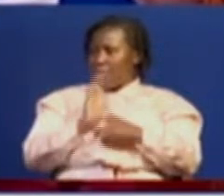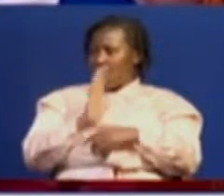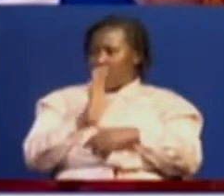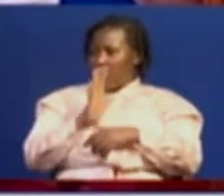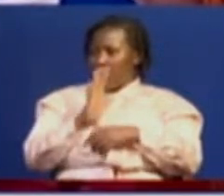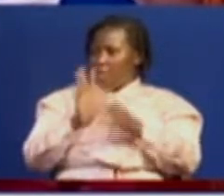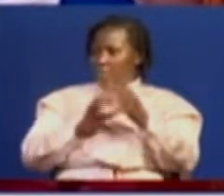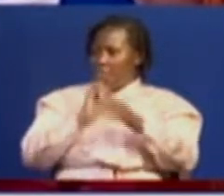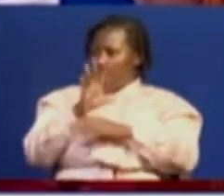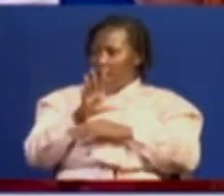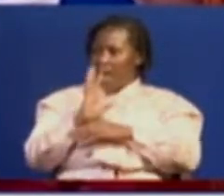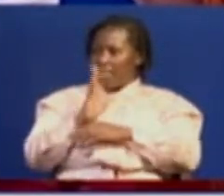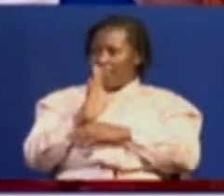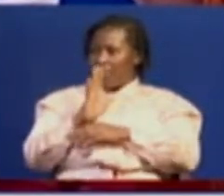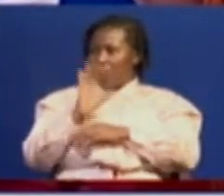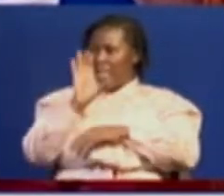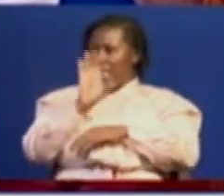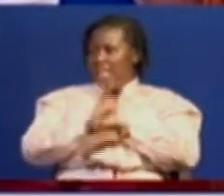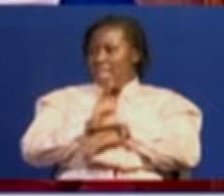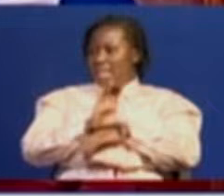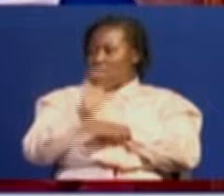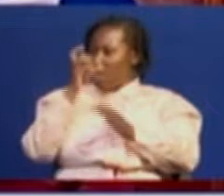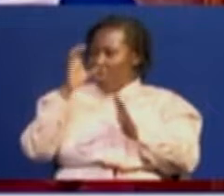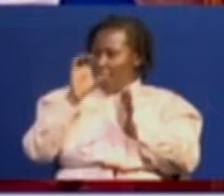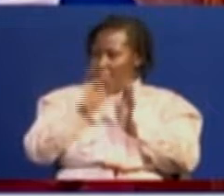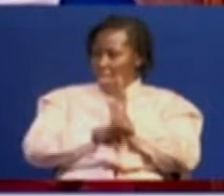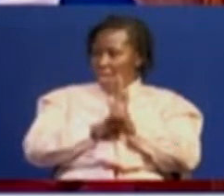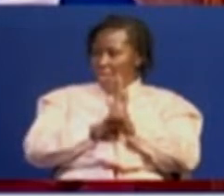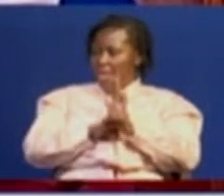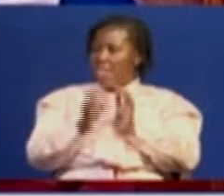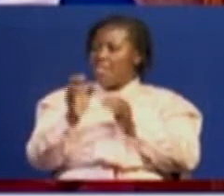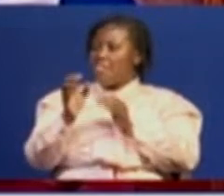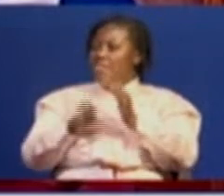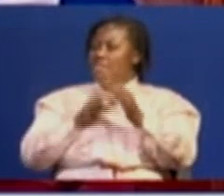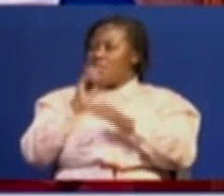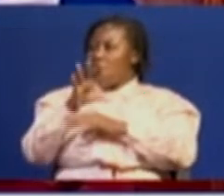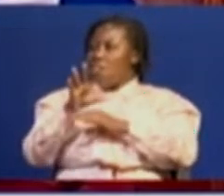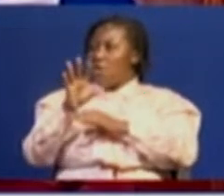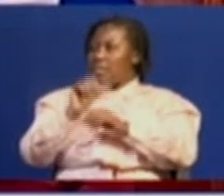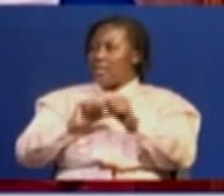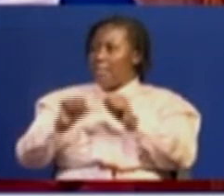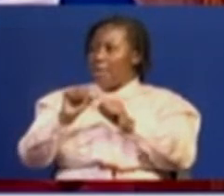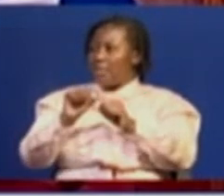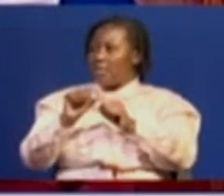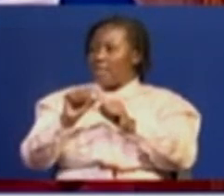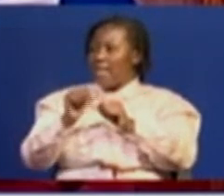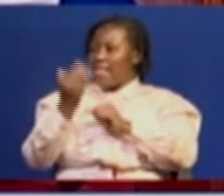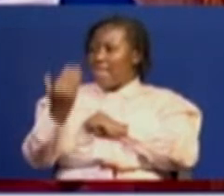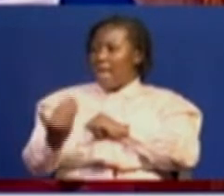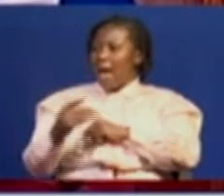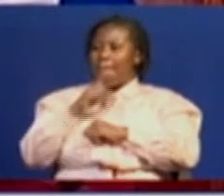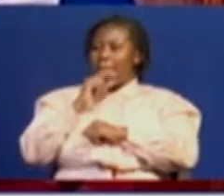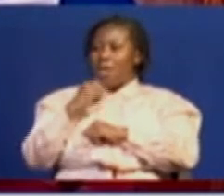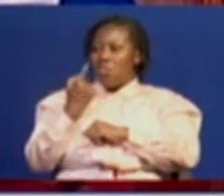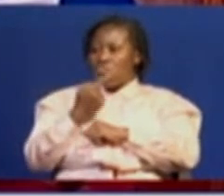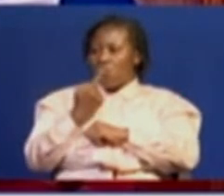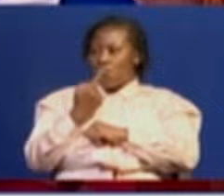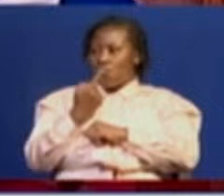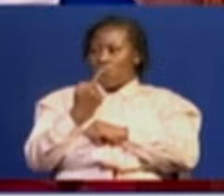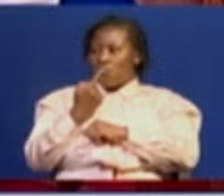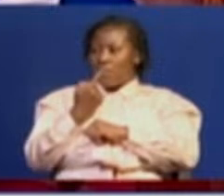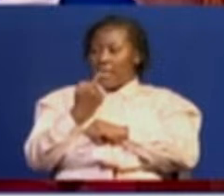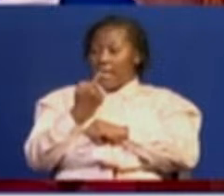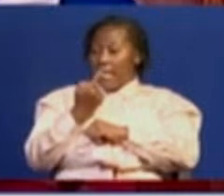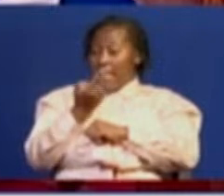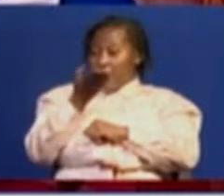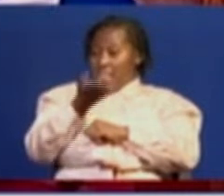You speak to the video and speak to the charge. The video is about the young men who